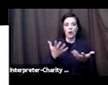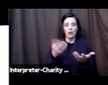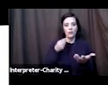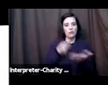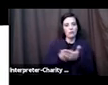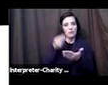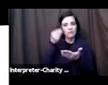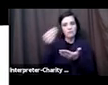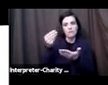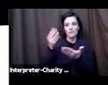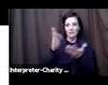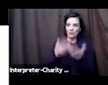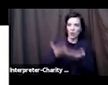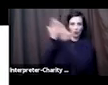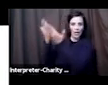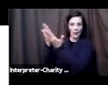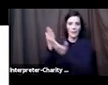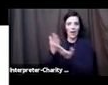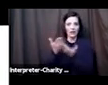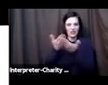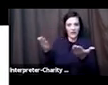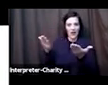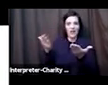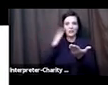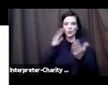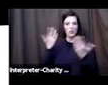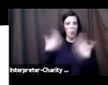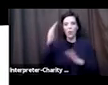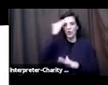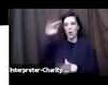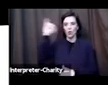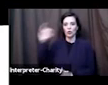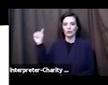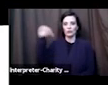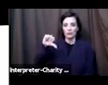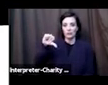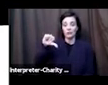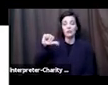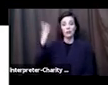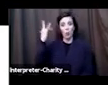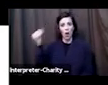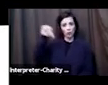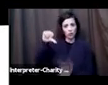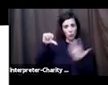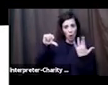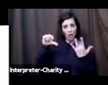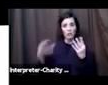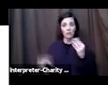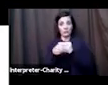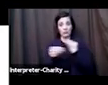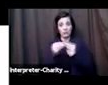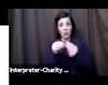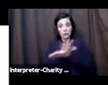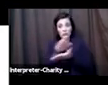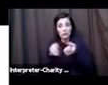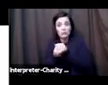a rejection first. So then what we want to do is we might need additional documentation. We might need to strengthen that